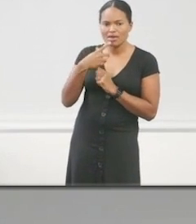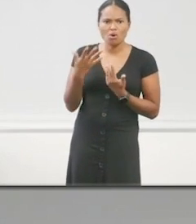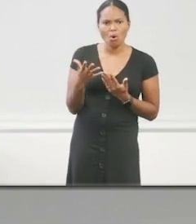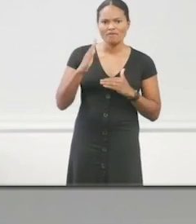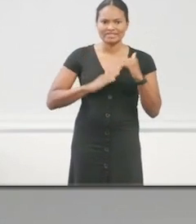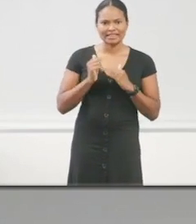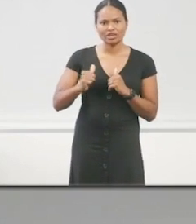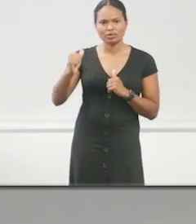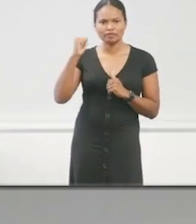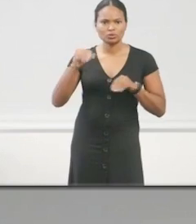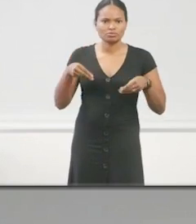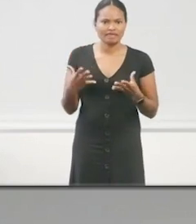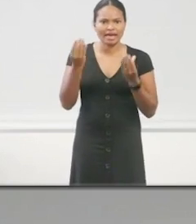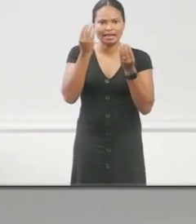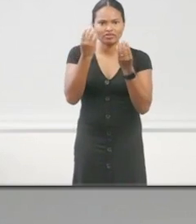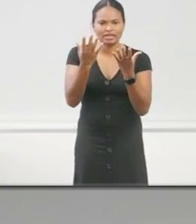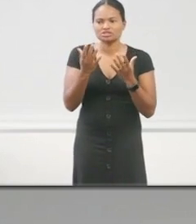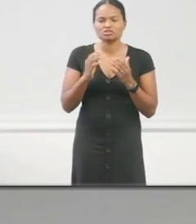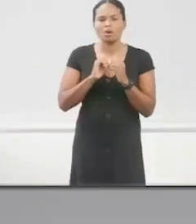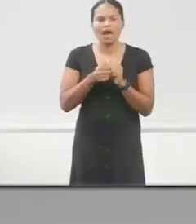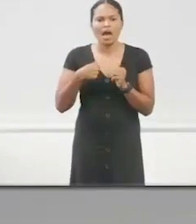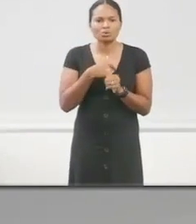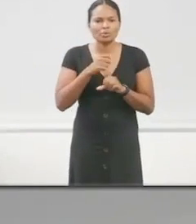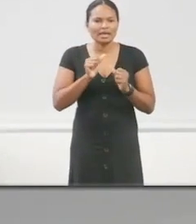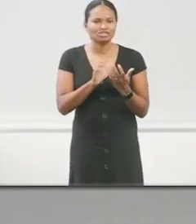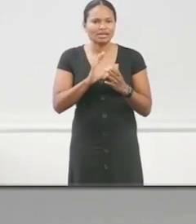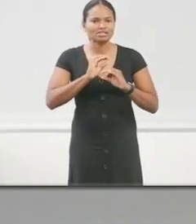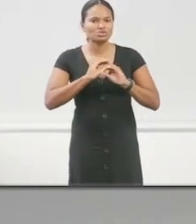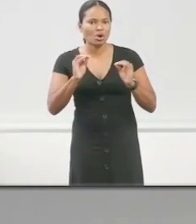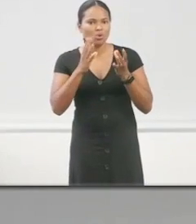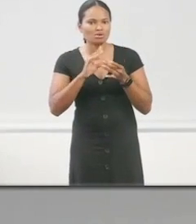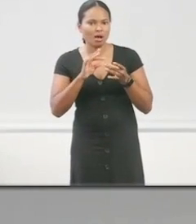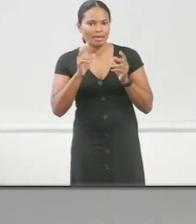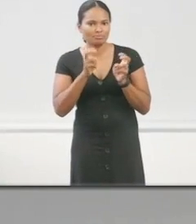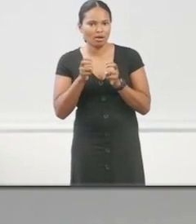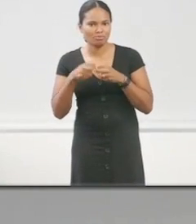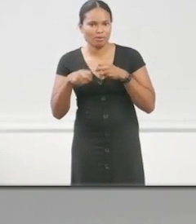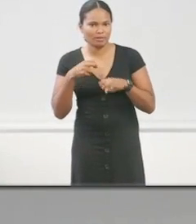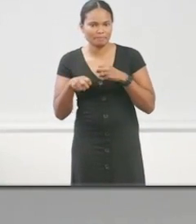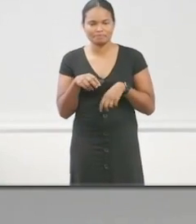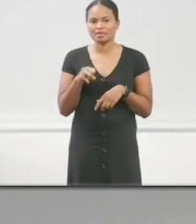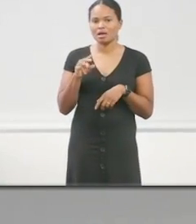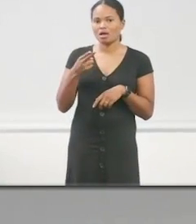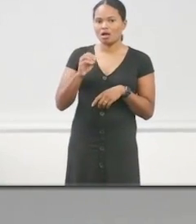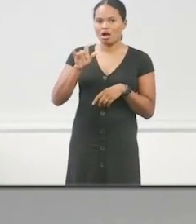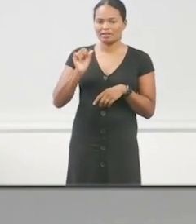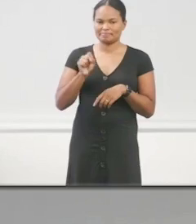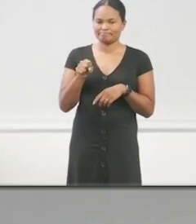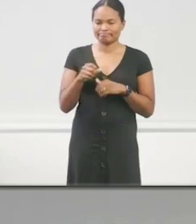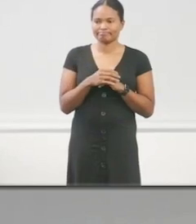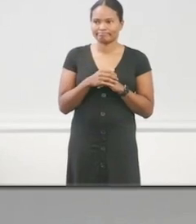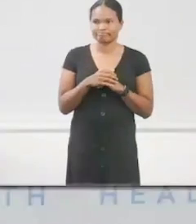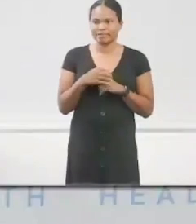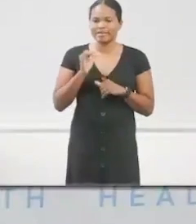any information. So how do we address the no comment issue? Yeah, that's actually something that we do in our